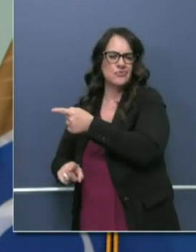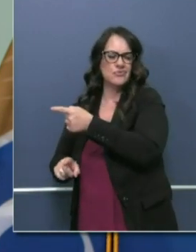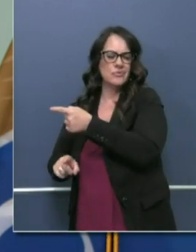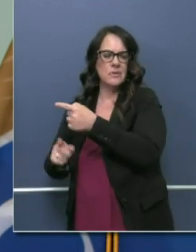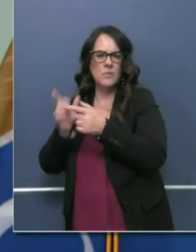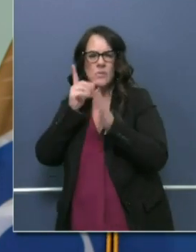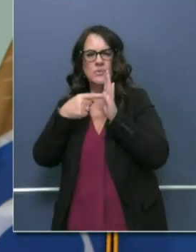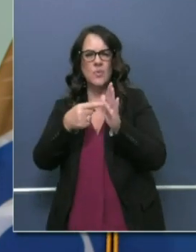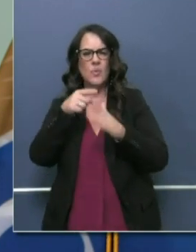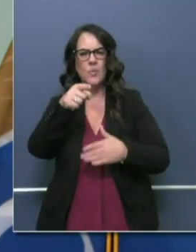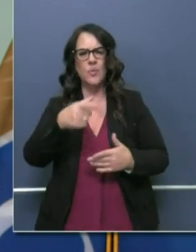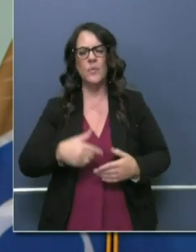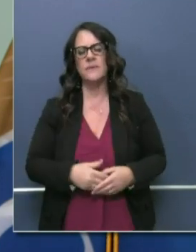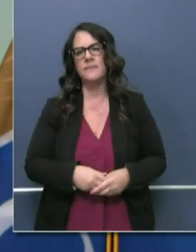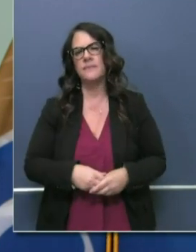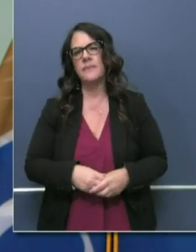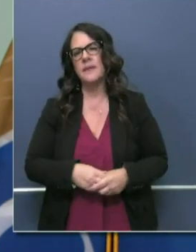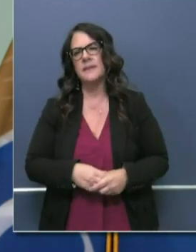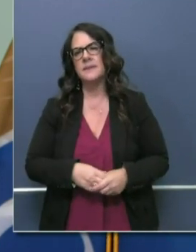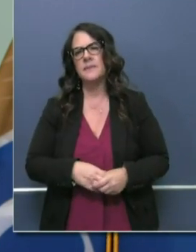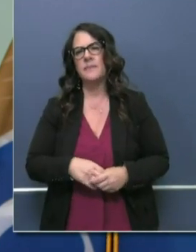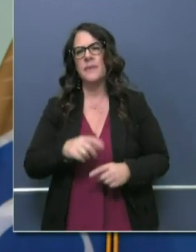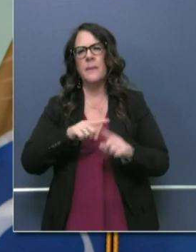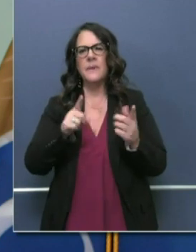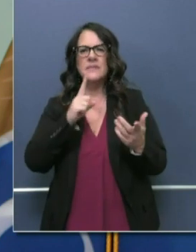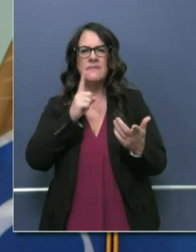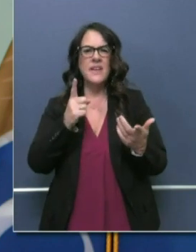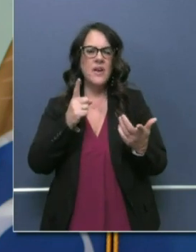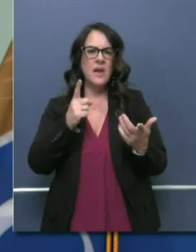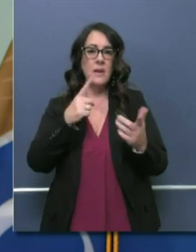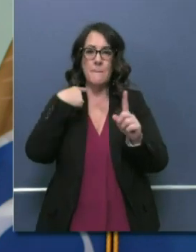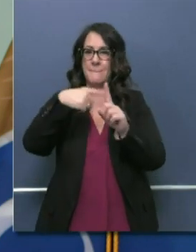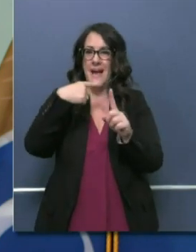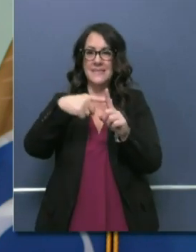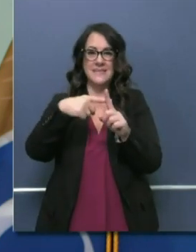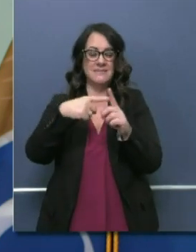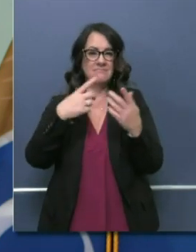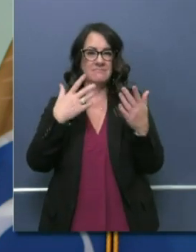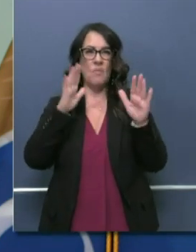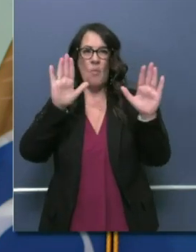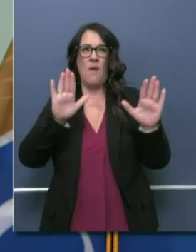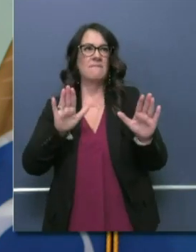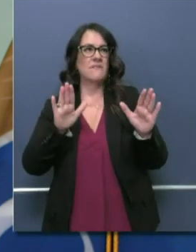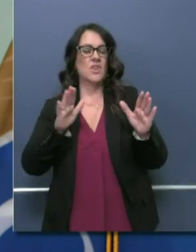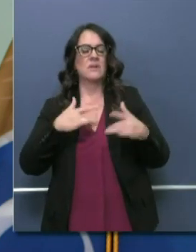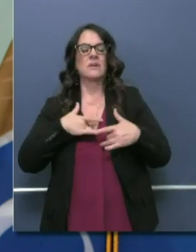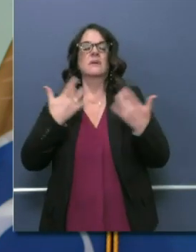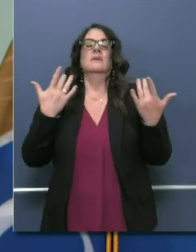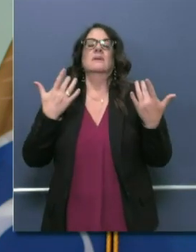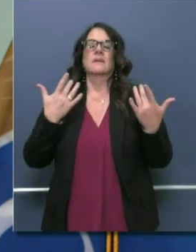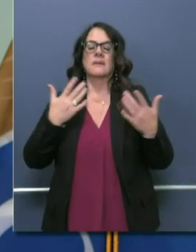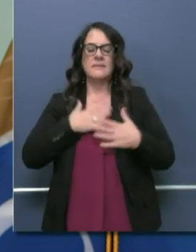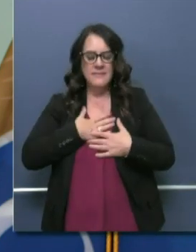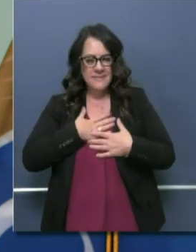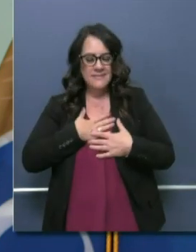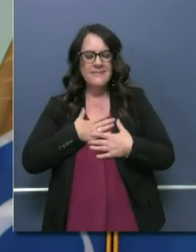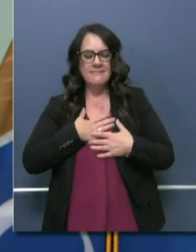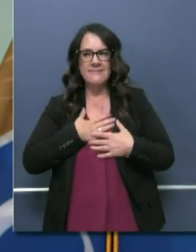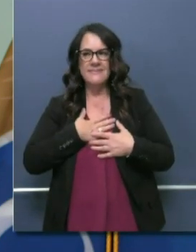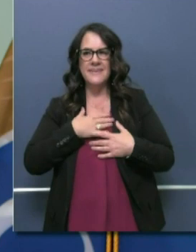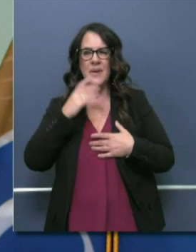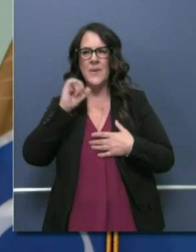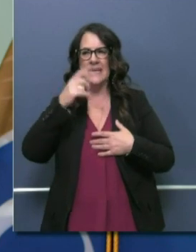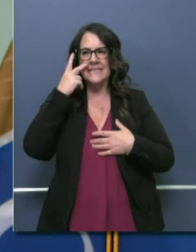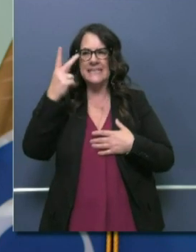clarification. But this is an optimistic day as we see a little bit ray of sunshine on the